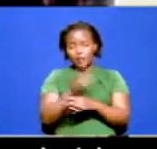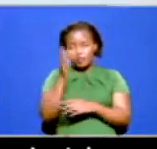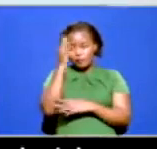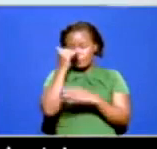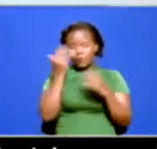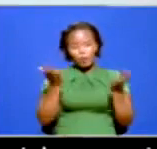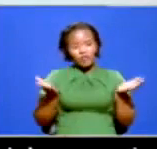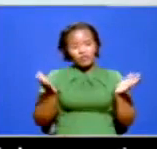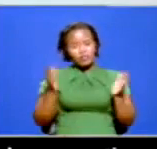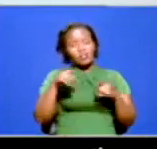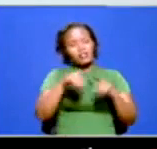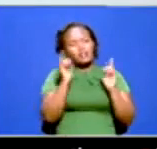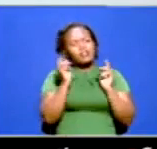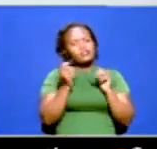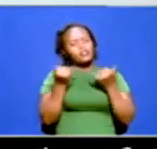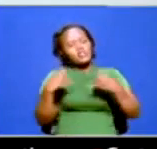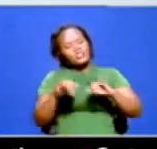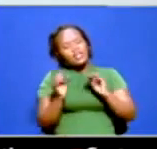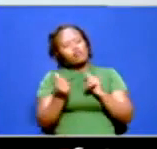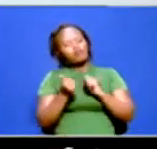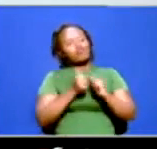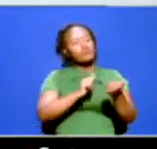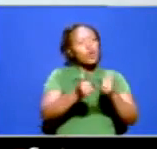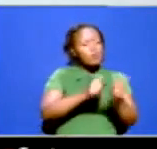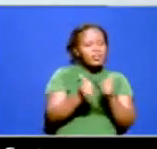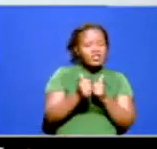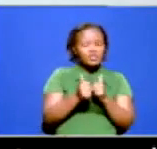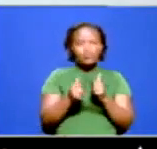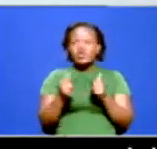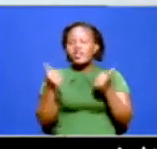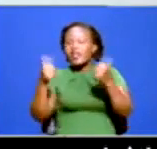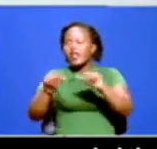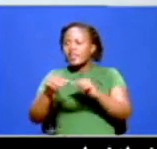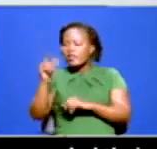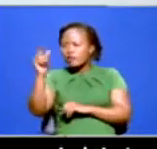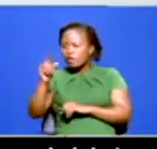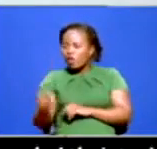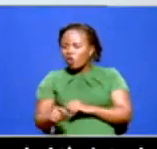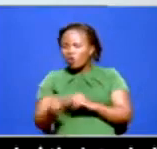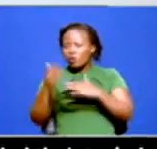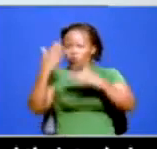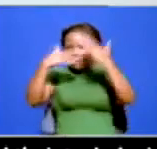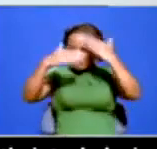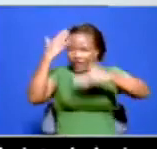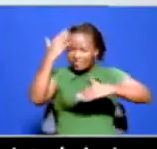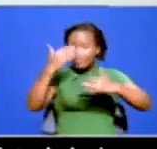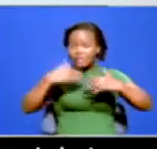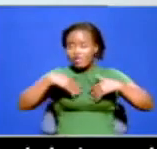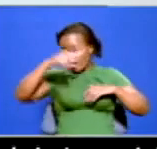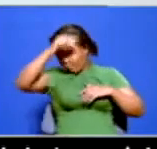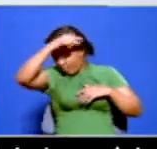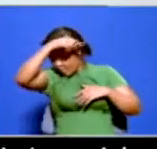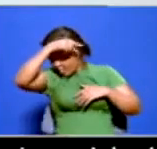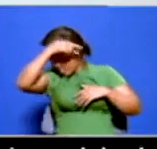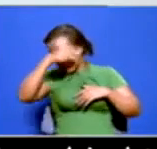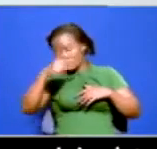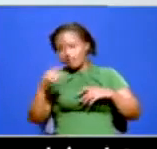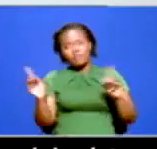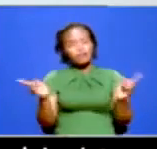it will not compete in any way with the local universities that are offering degrees to